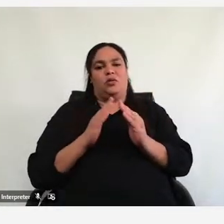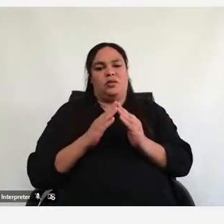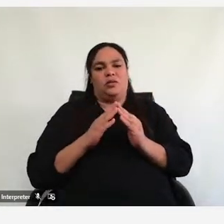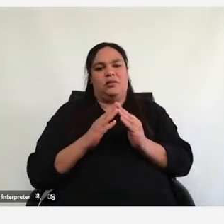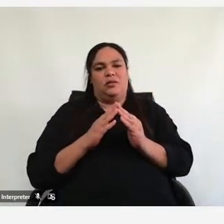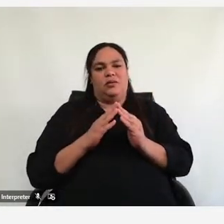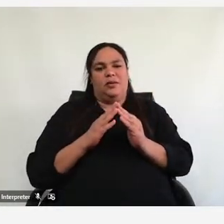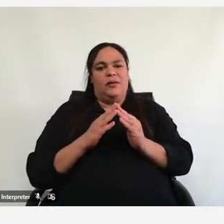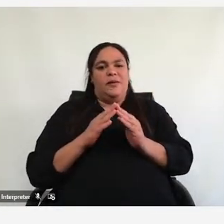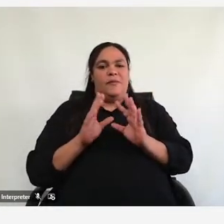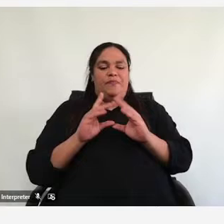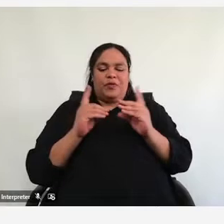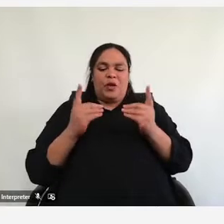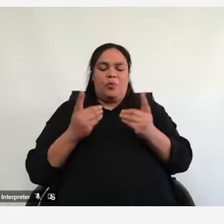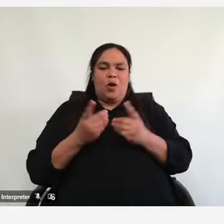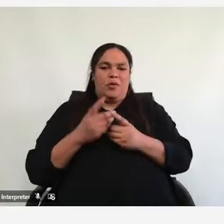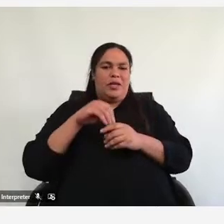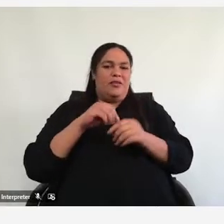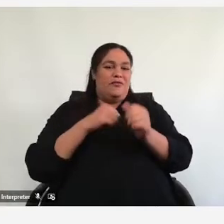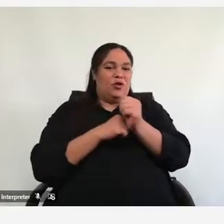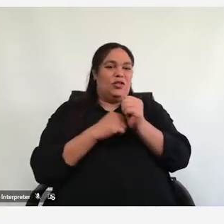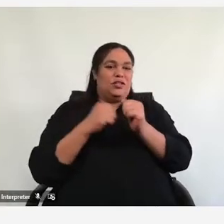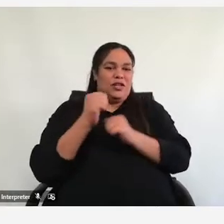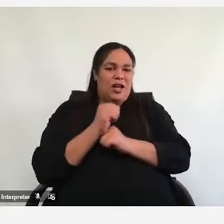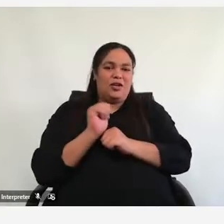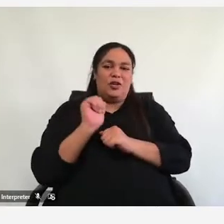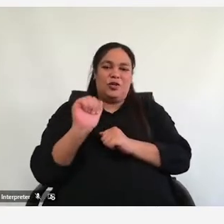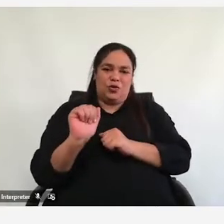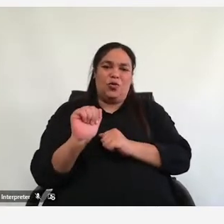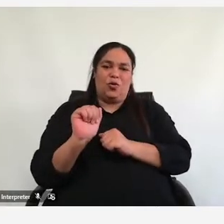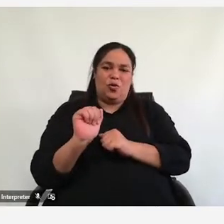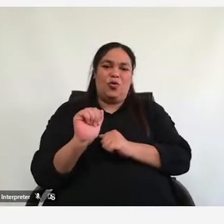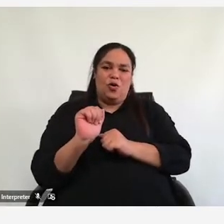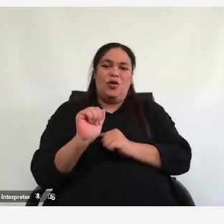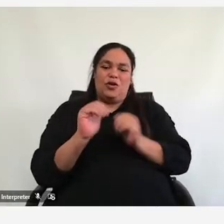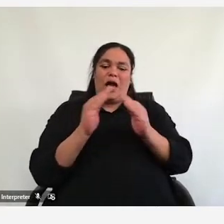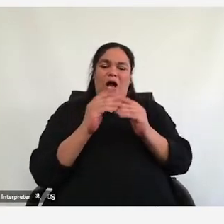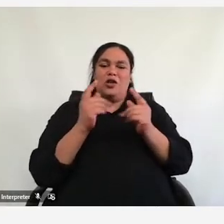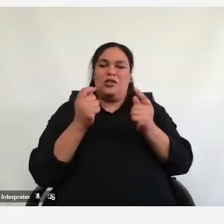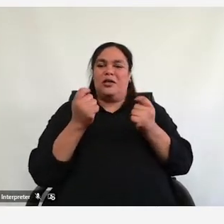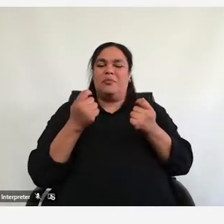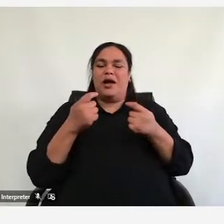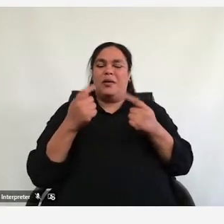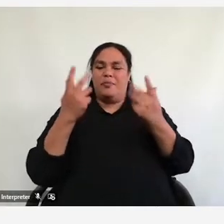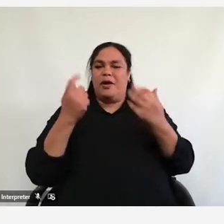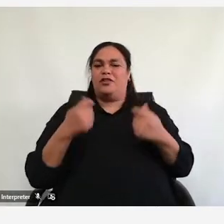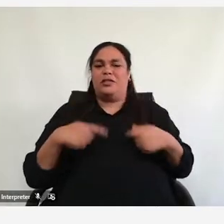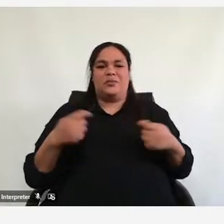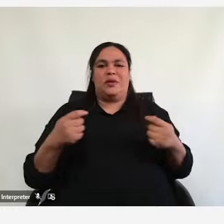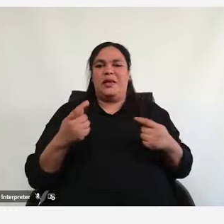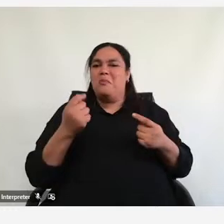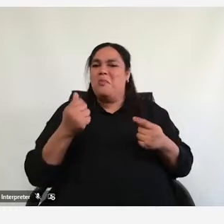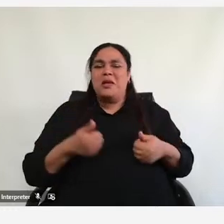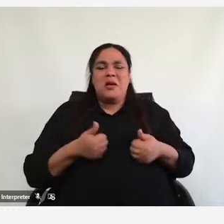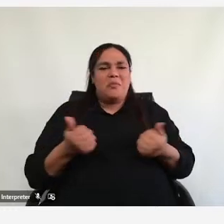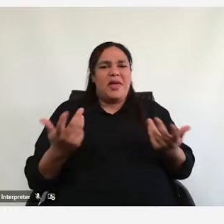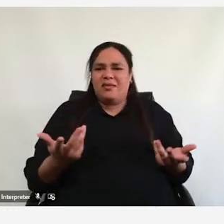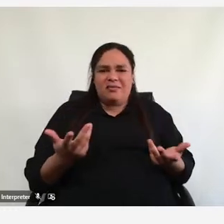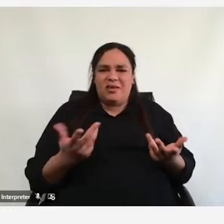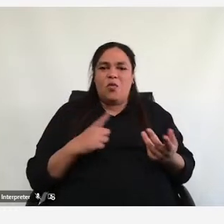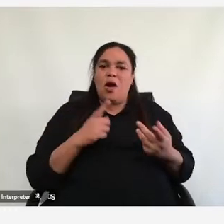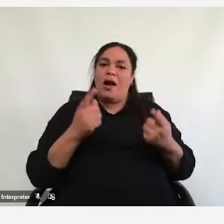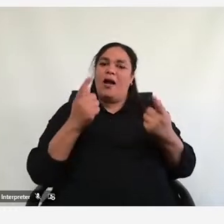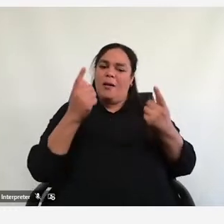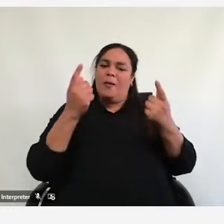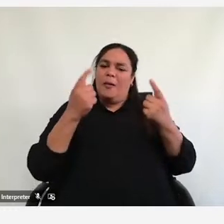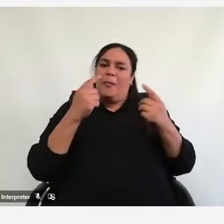The Department of Infrastructure has spent their housing budget. There's no money to give back because they spent what